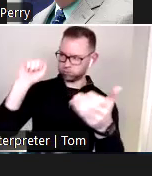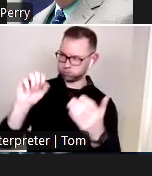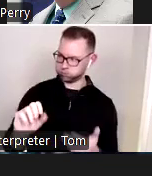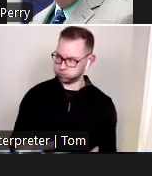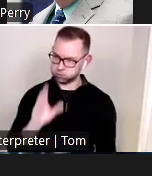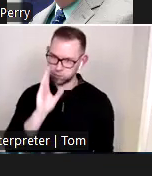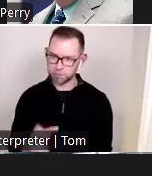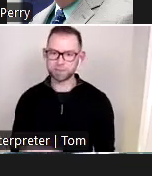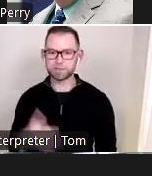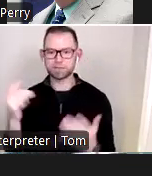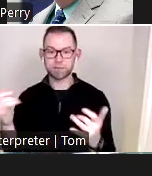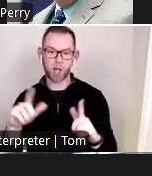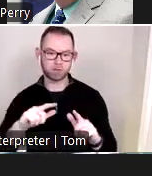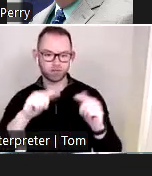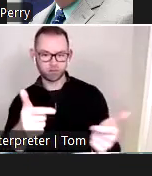Cranston, project manager.